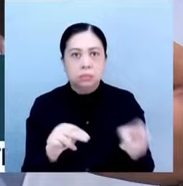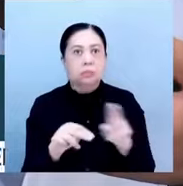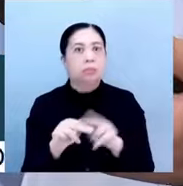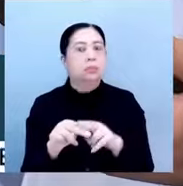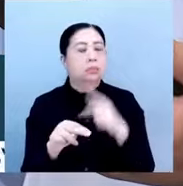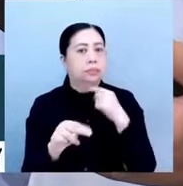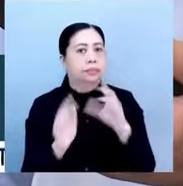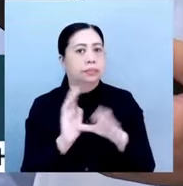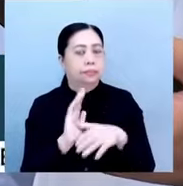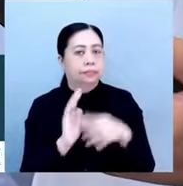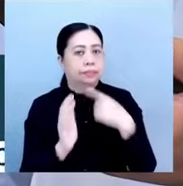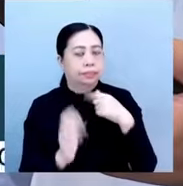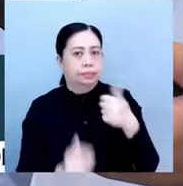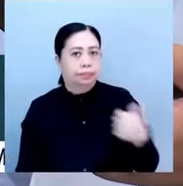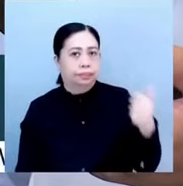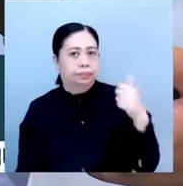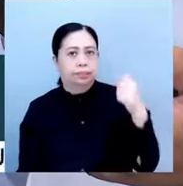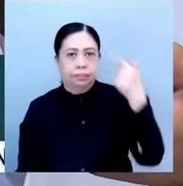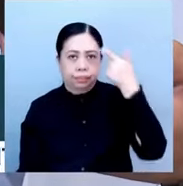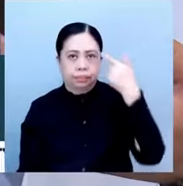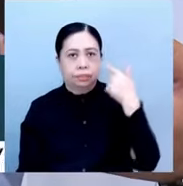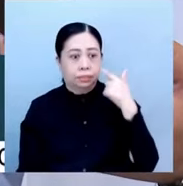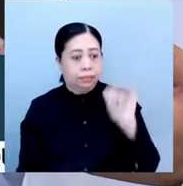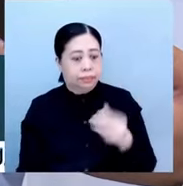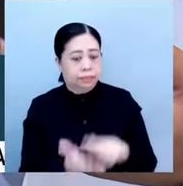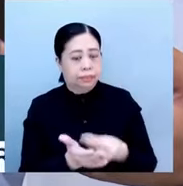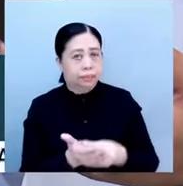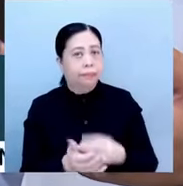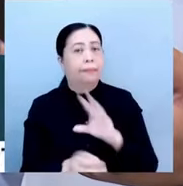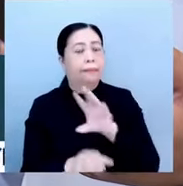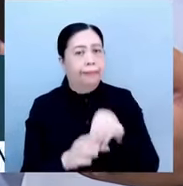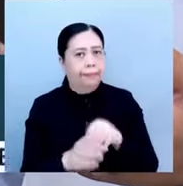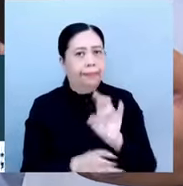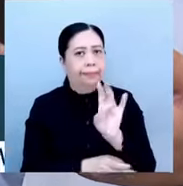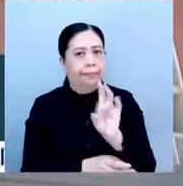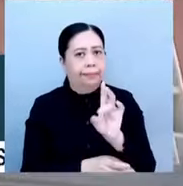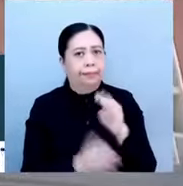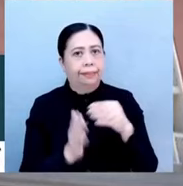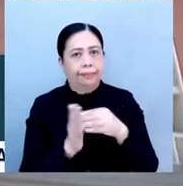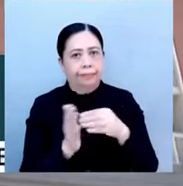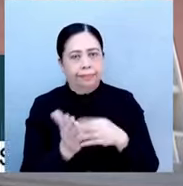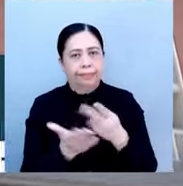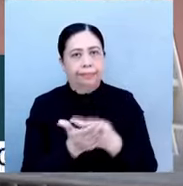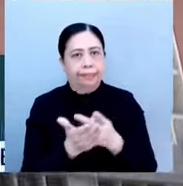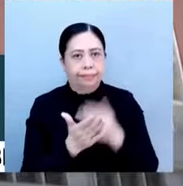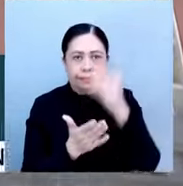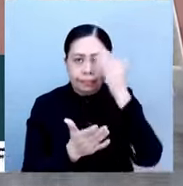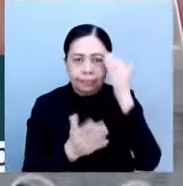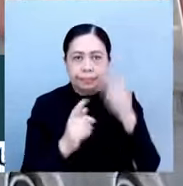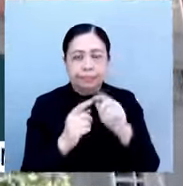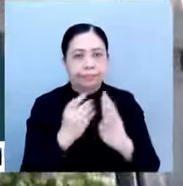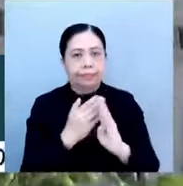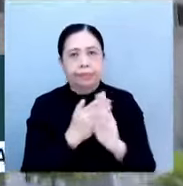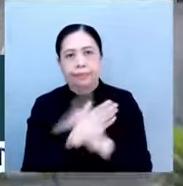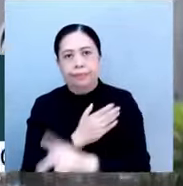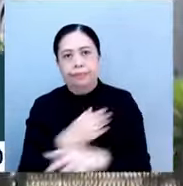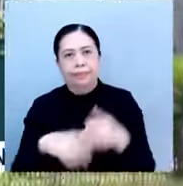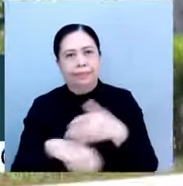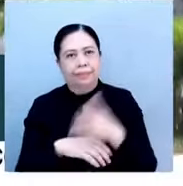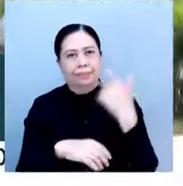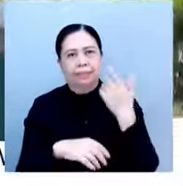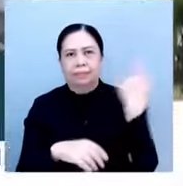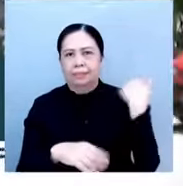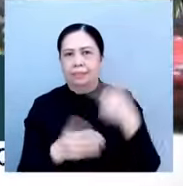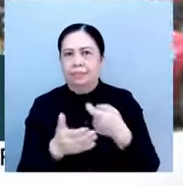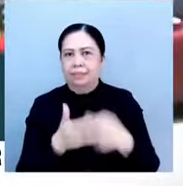Chairman George Garcia says that amount is part of the 17 billion pesos they requested to be restored after it was slashed from